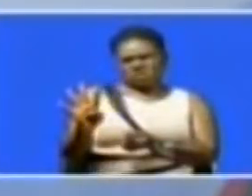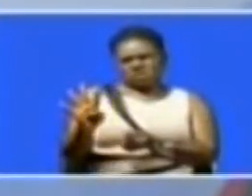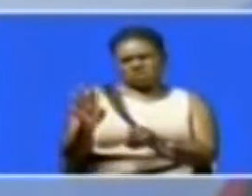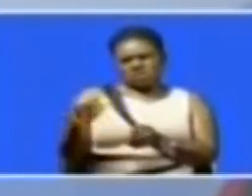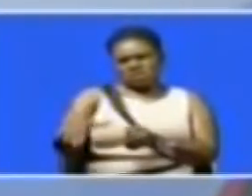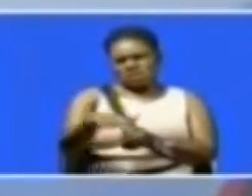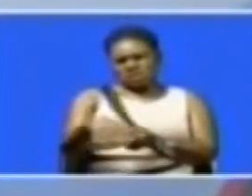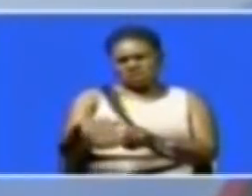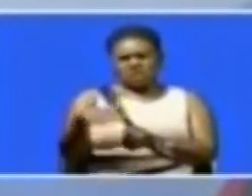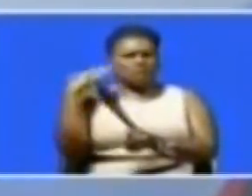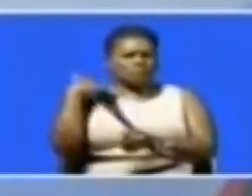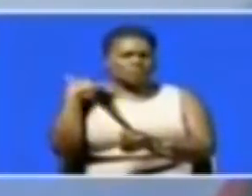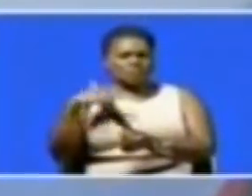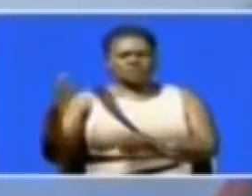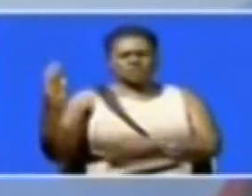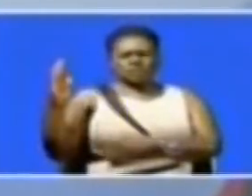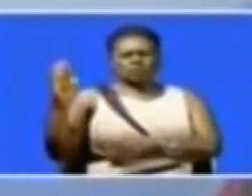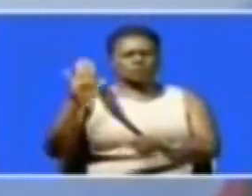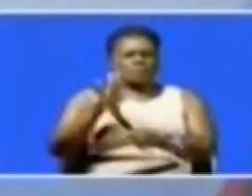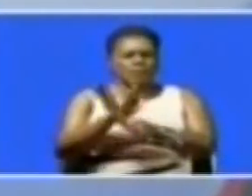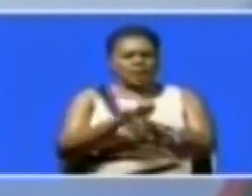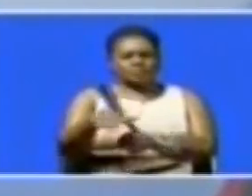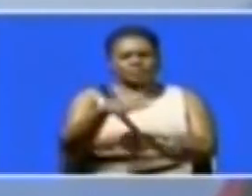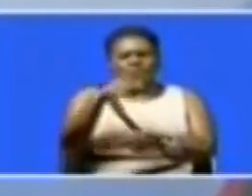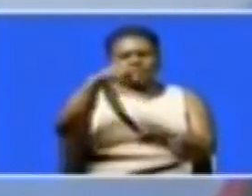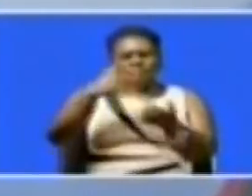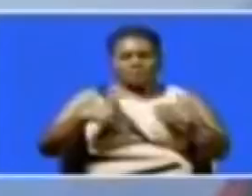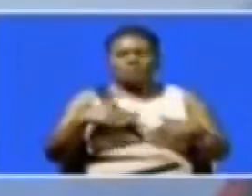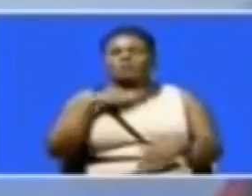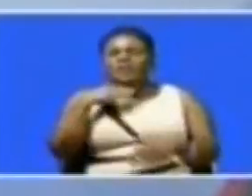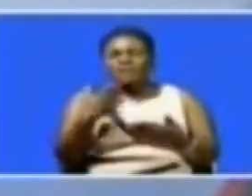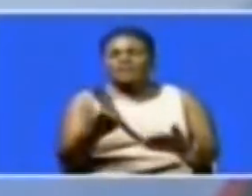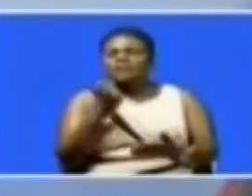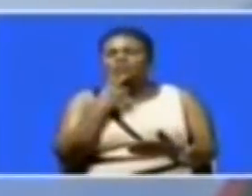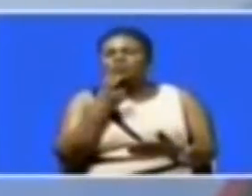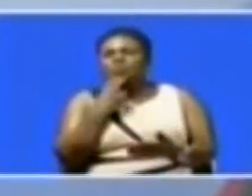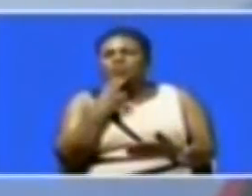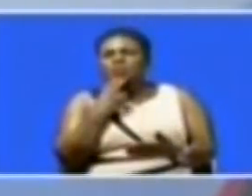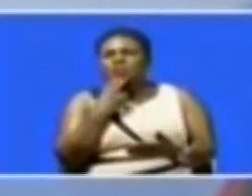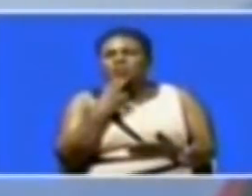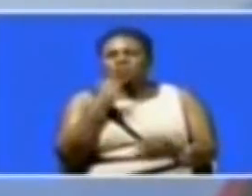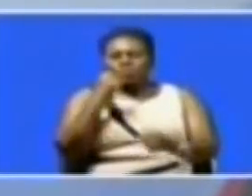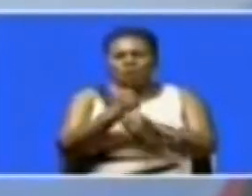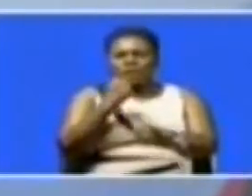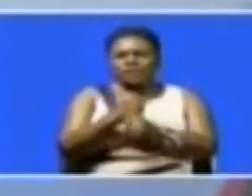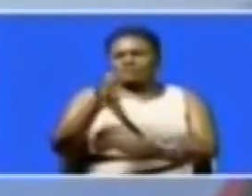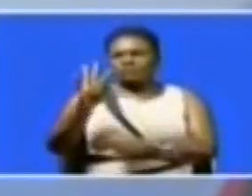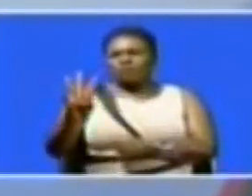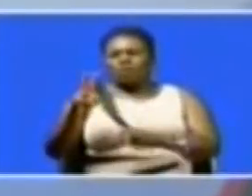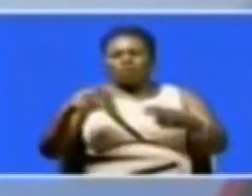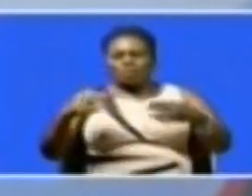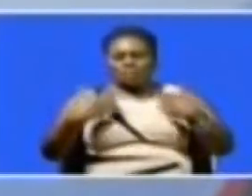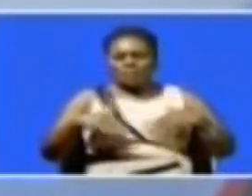a crime scene with a heavy presence of security officers. Among those who lost their lives in the Tuesday attack were four employees of the